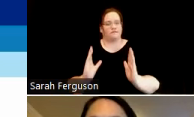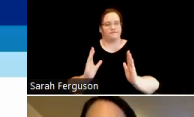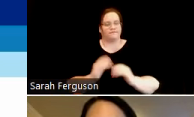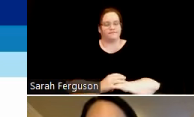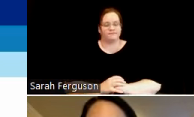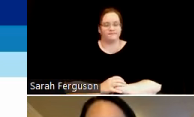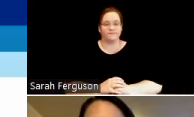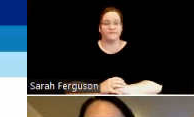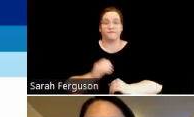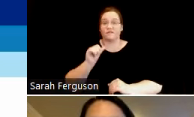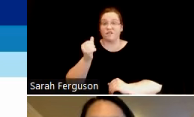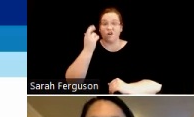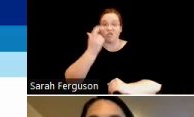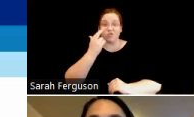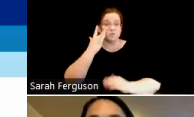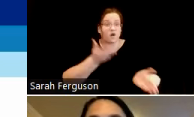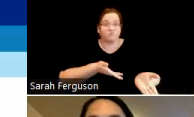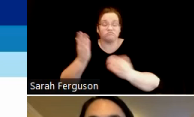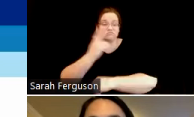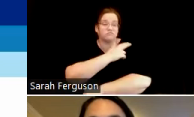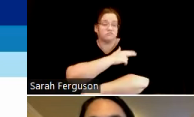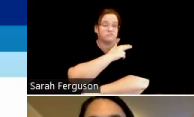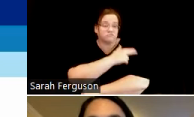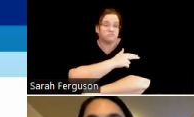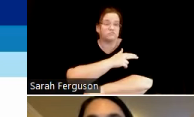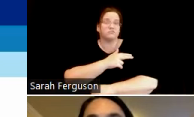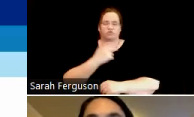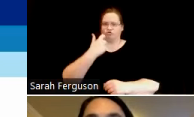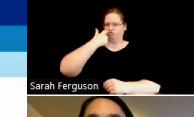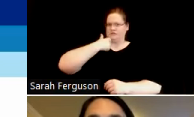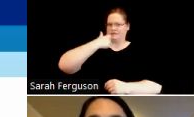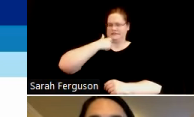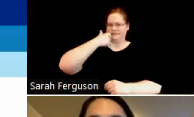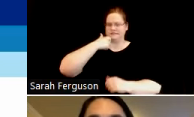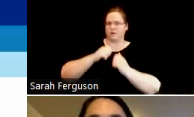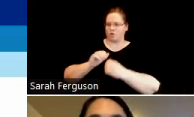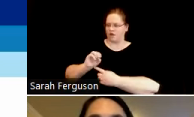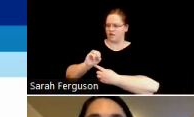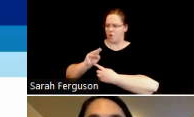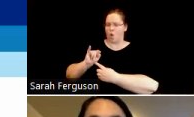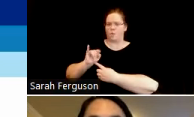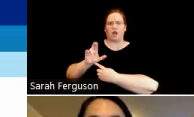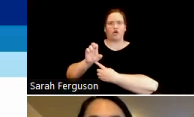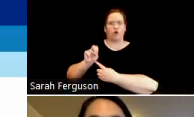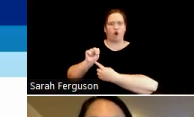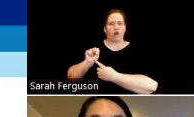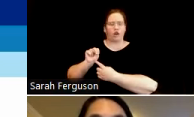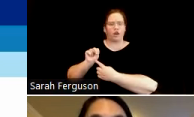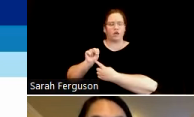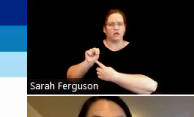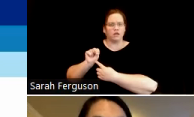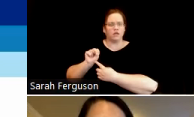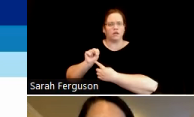There's other reasons that kids are hospitalized for COVID. What we've seen most recently with Omicron is actually that Omicron